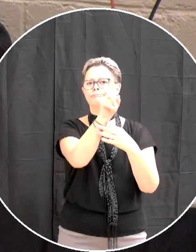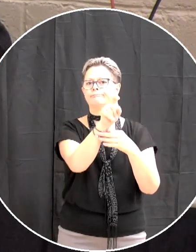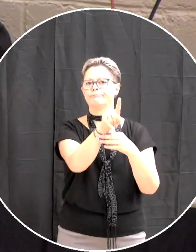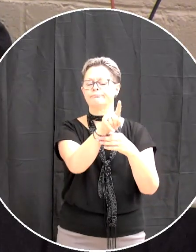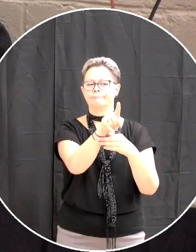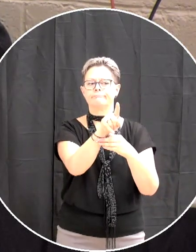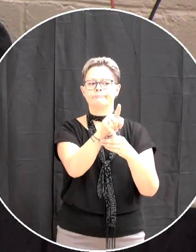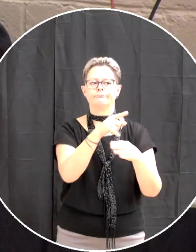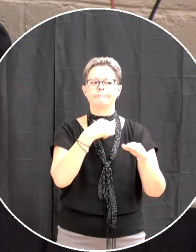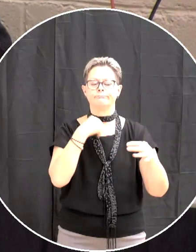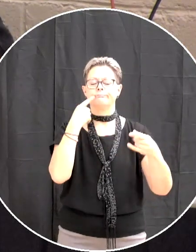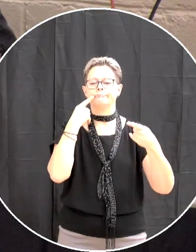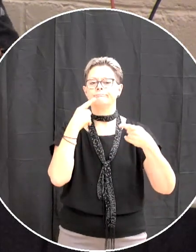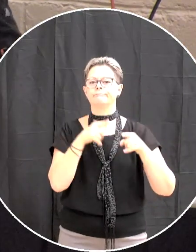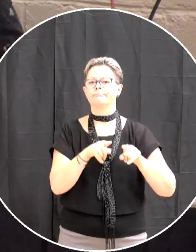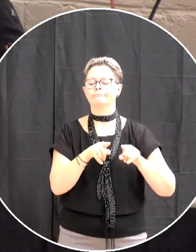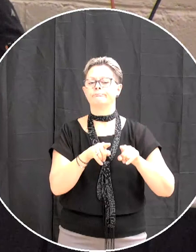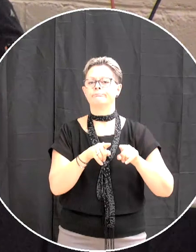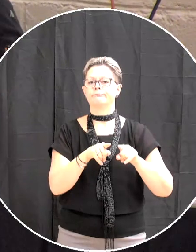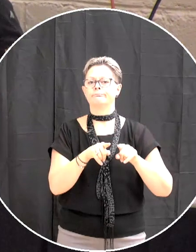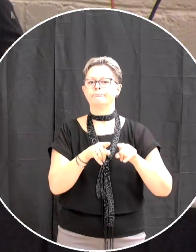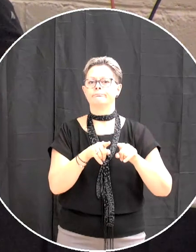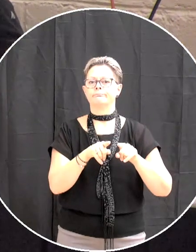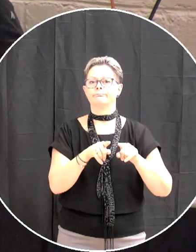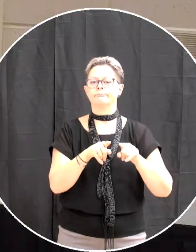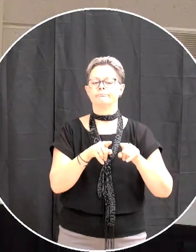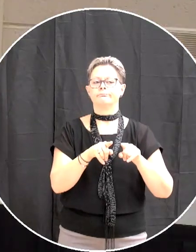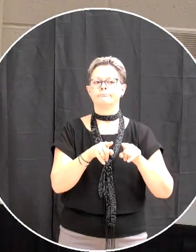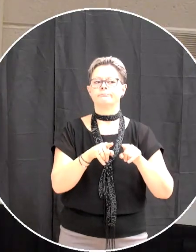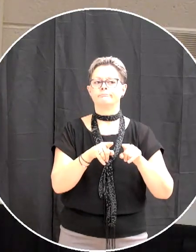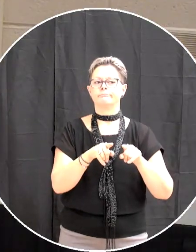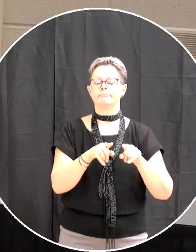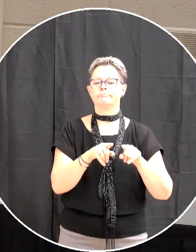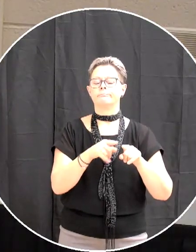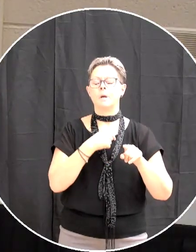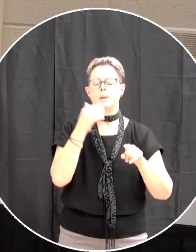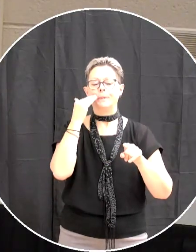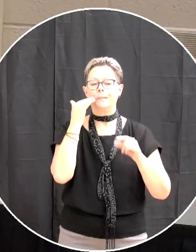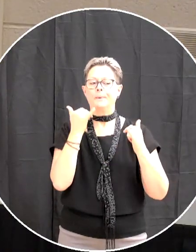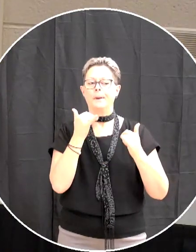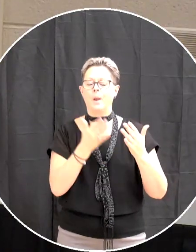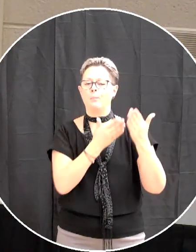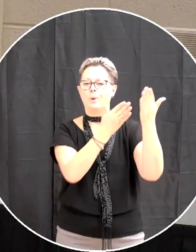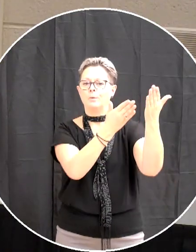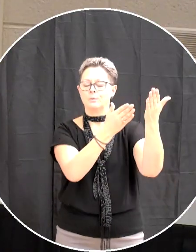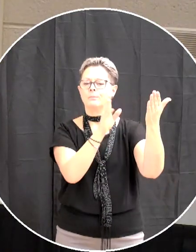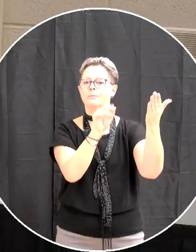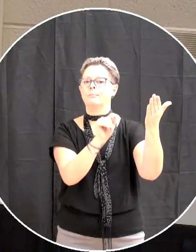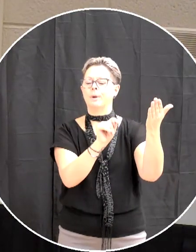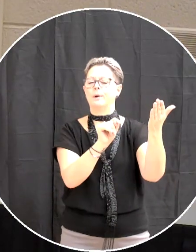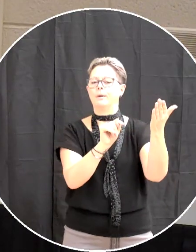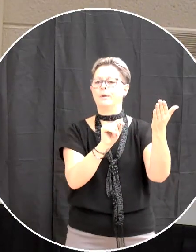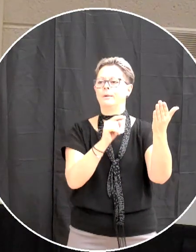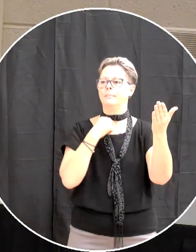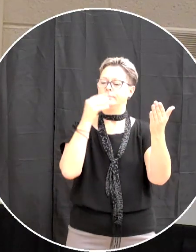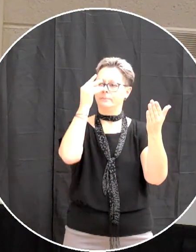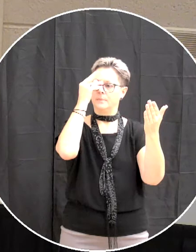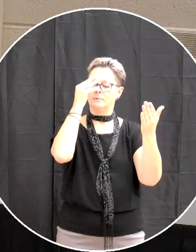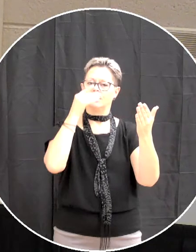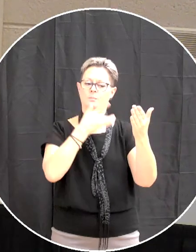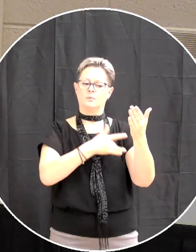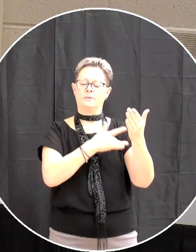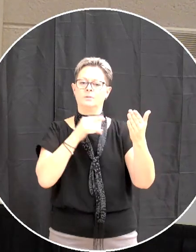I agree if, and that's, I know it's been moved to a motion, but, you know, in light of the provincial